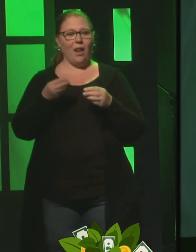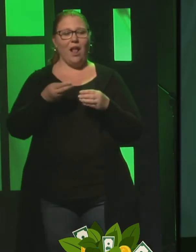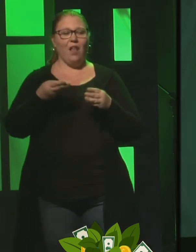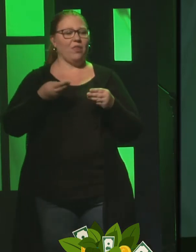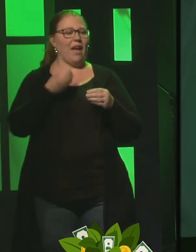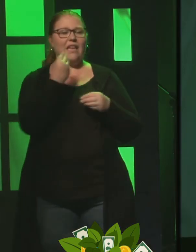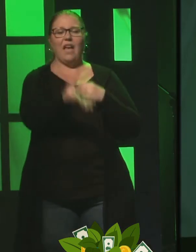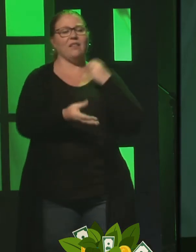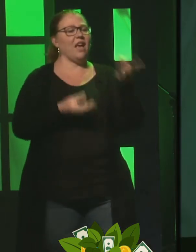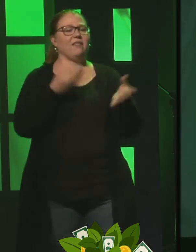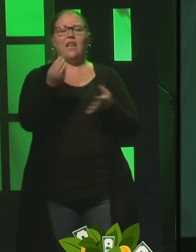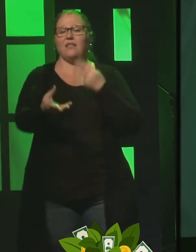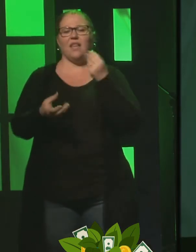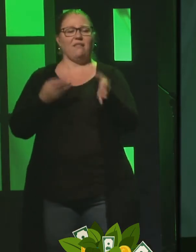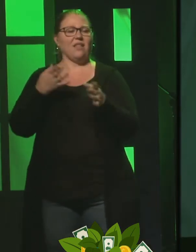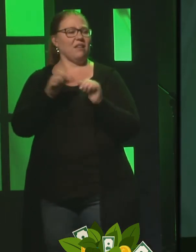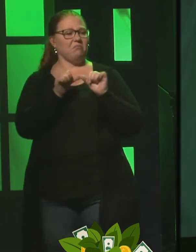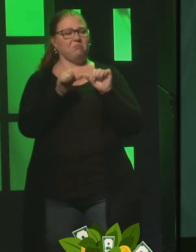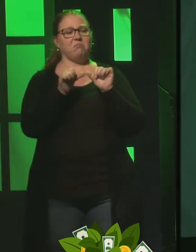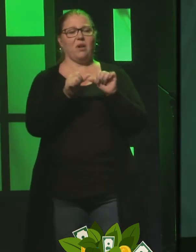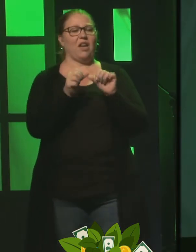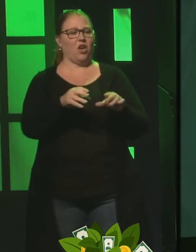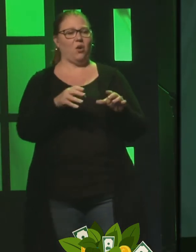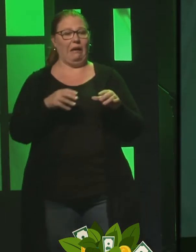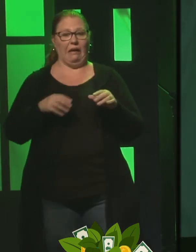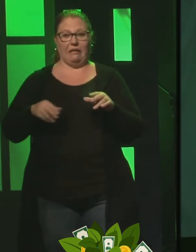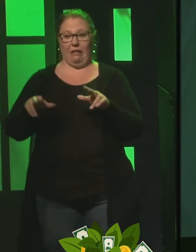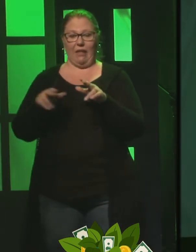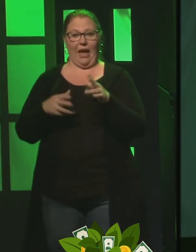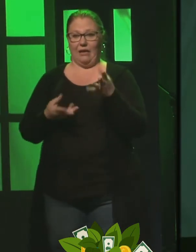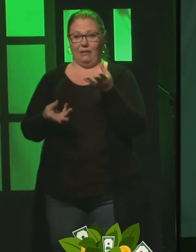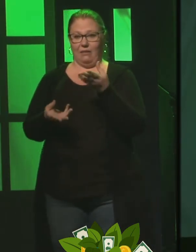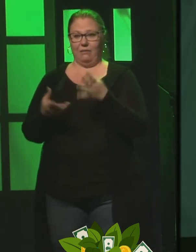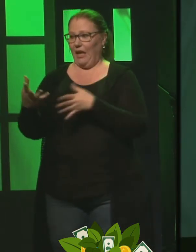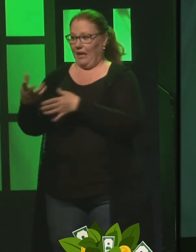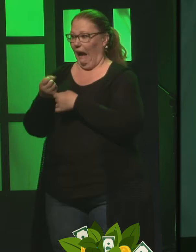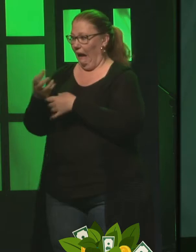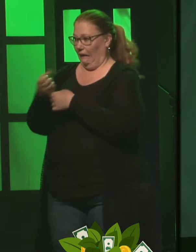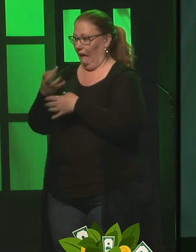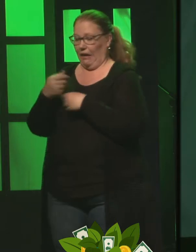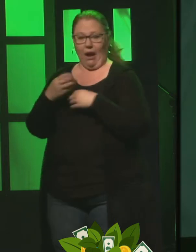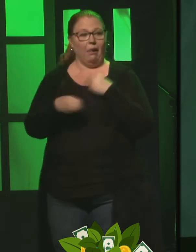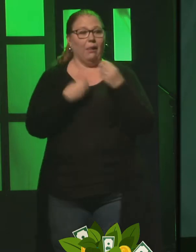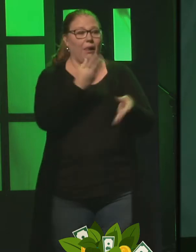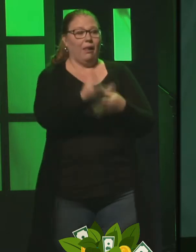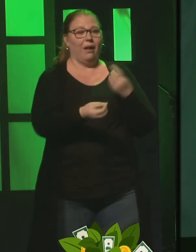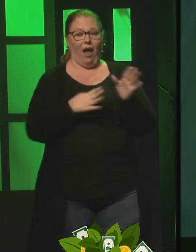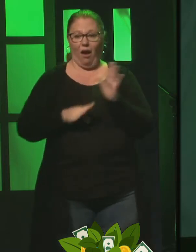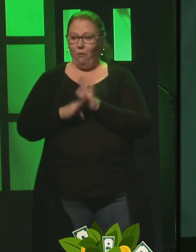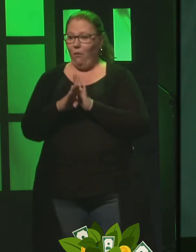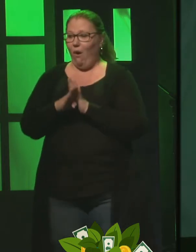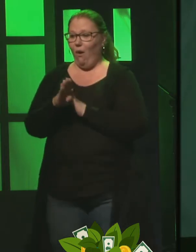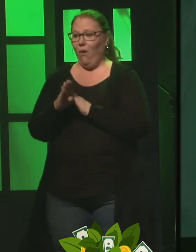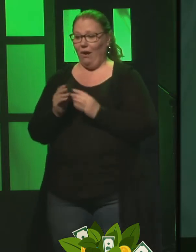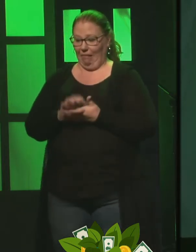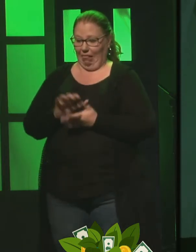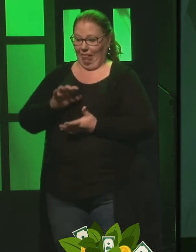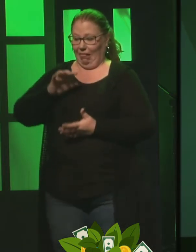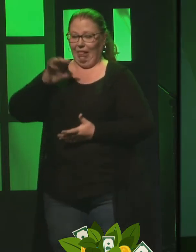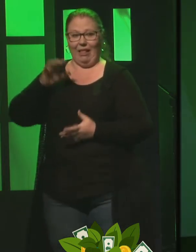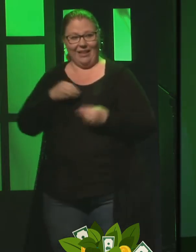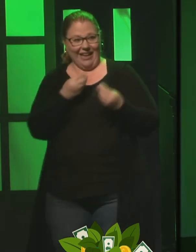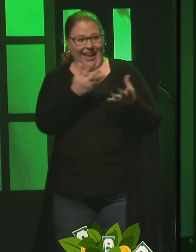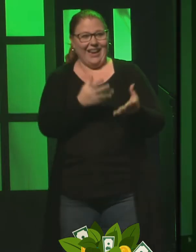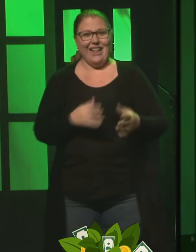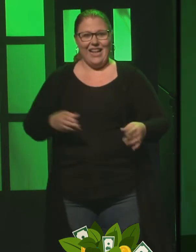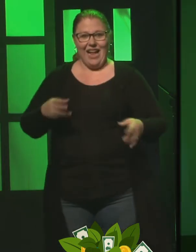and scatters and scatters, and they continue to just gain. They continue to grow. But yet there's those that hold back. They